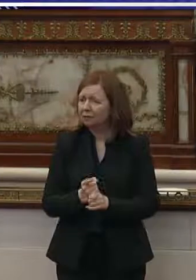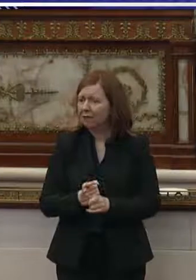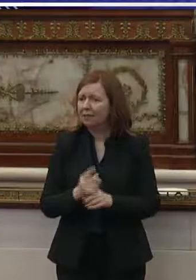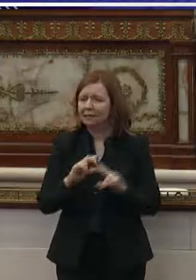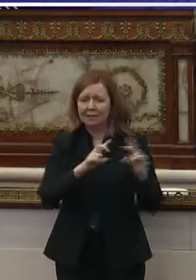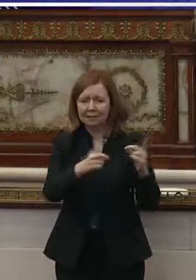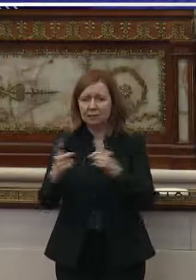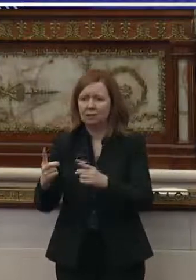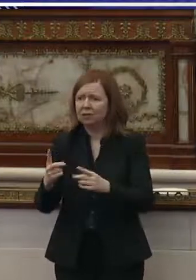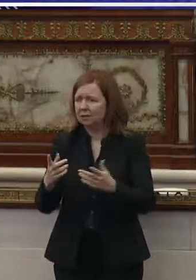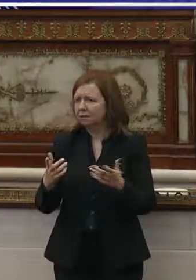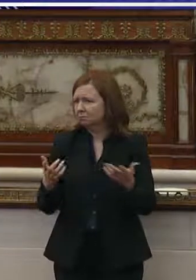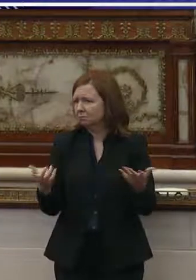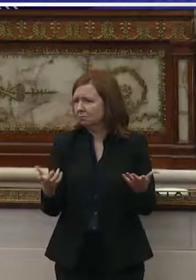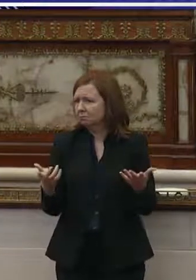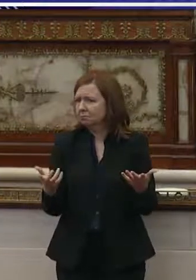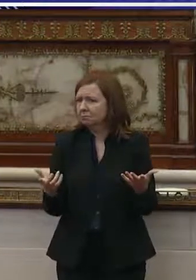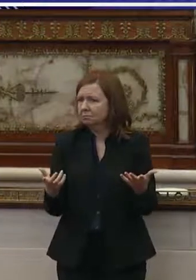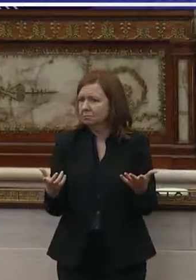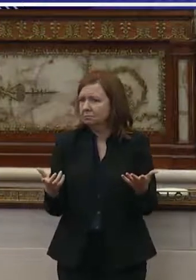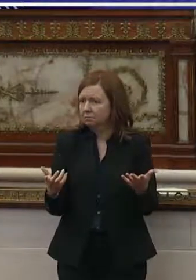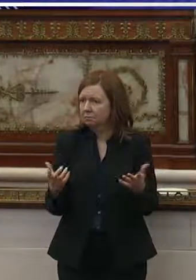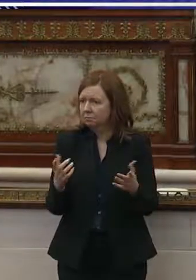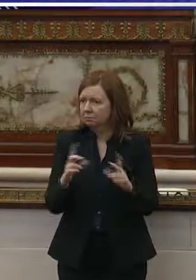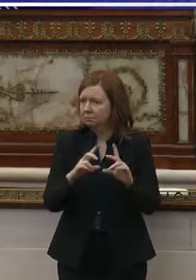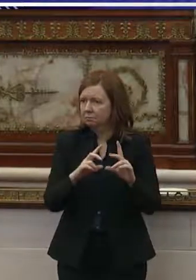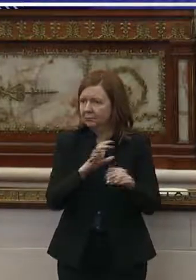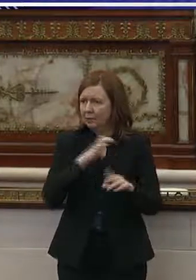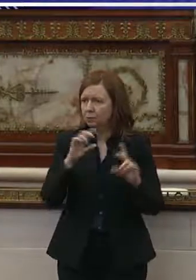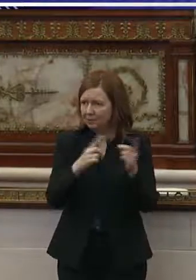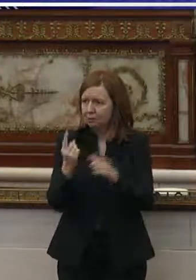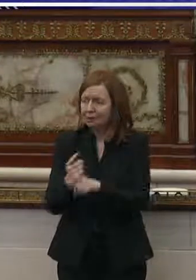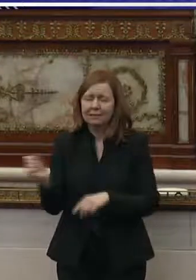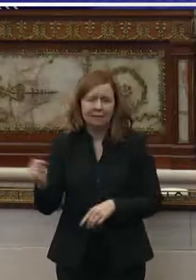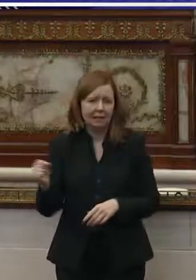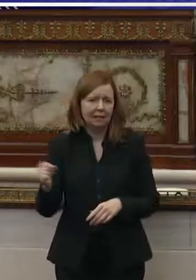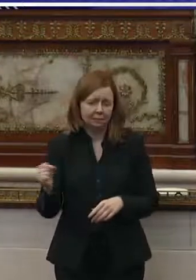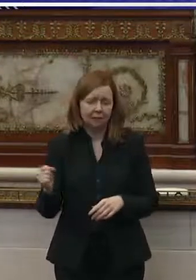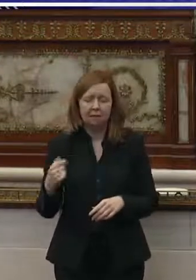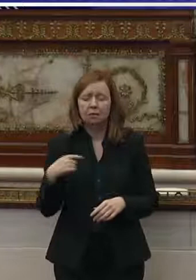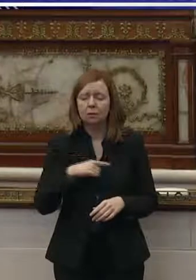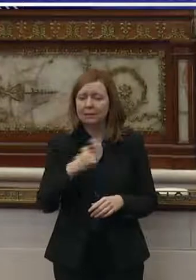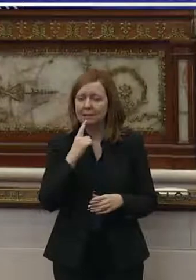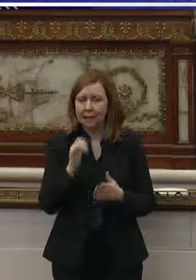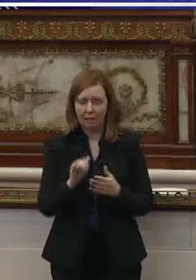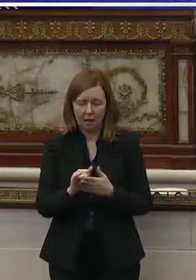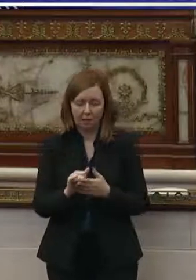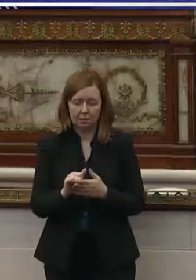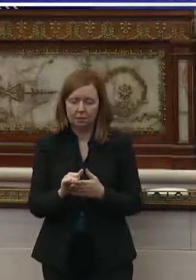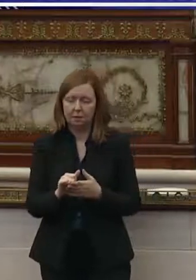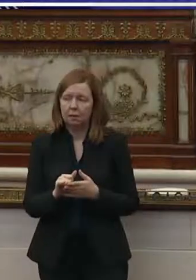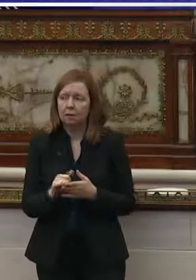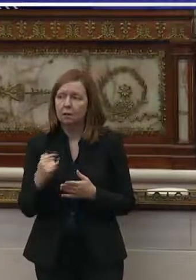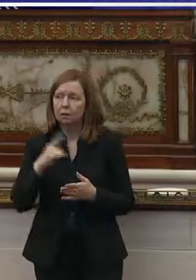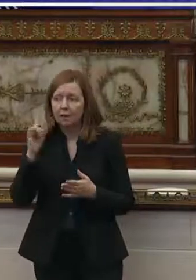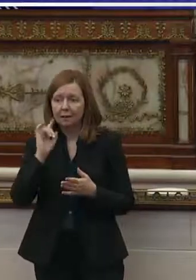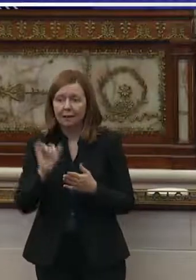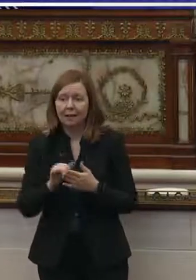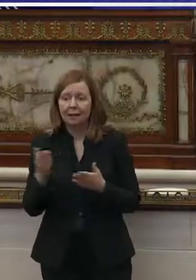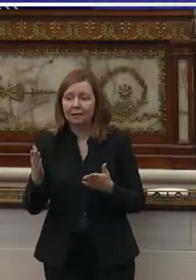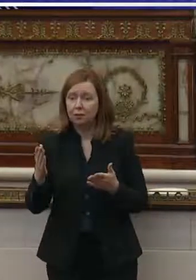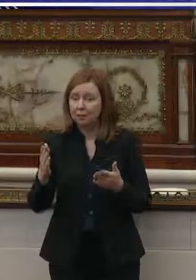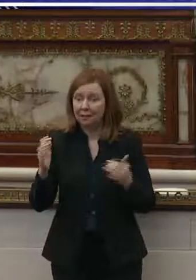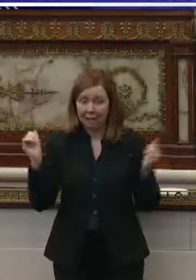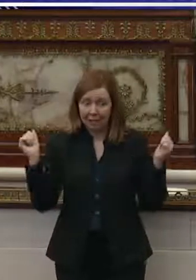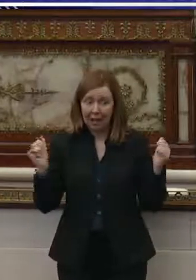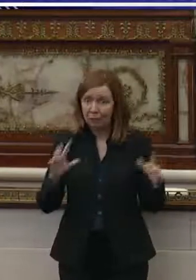district council districts? Is that accurate? Sure, Councilwoman. So what we said is that we think this is going to be an all hands on